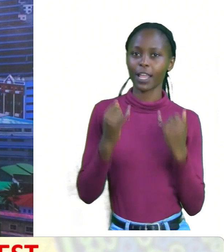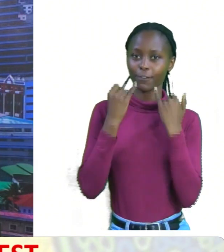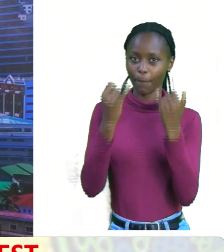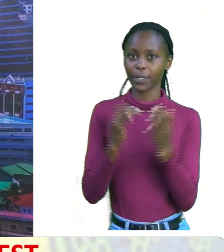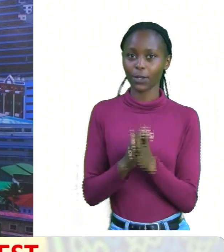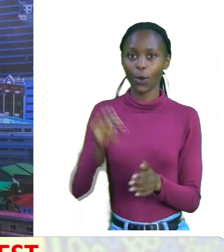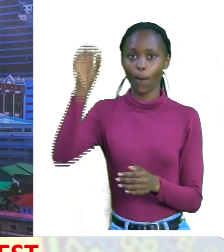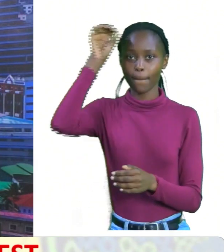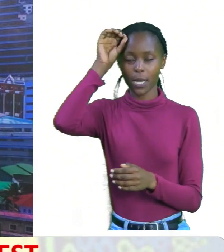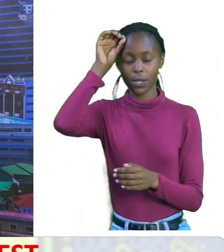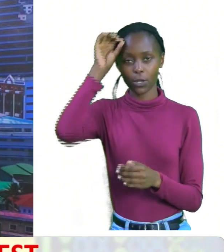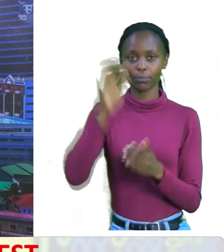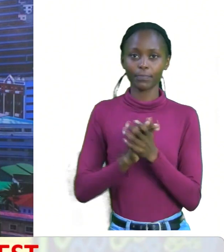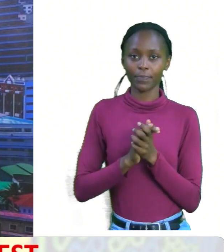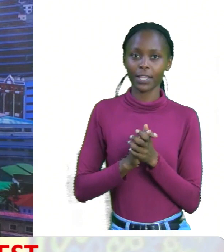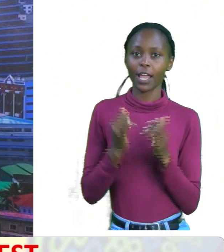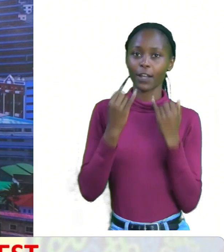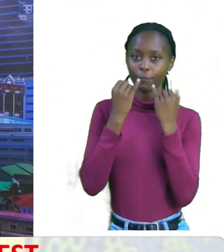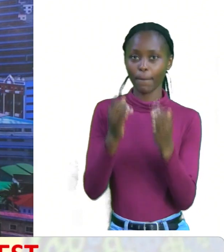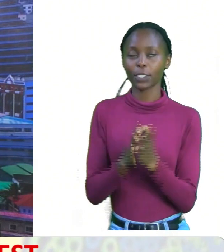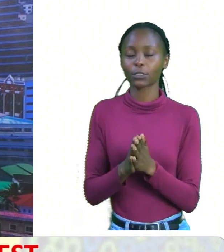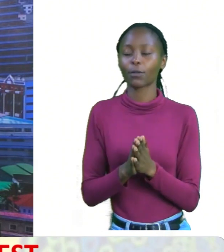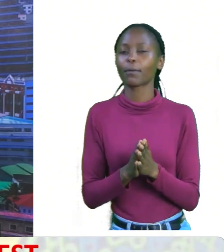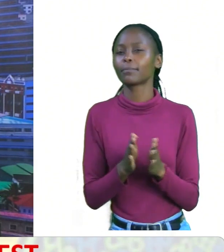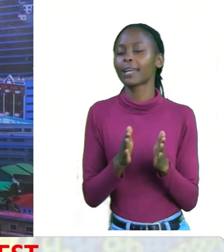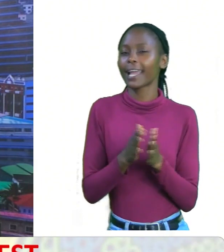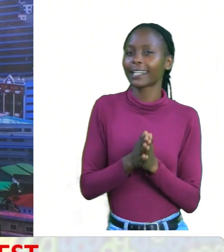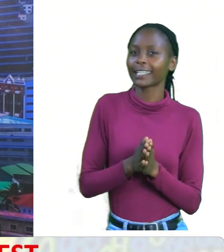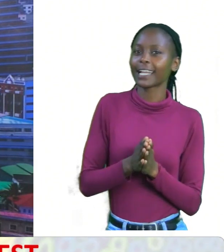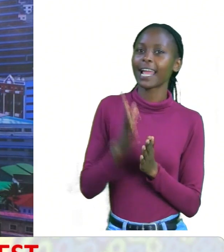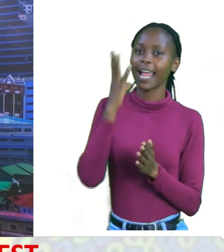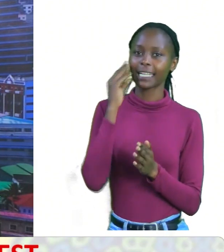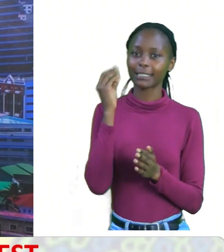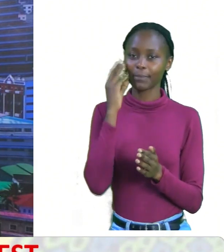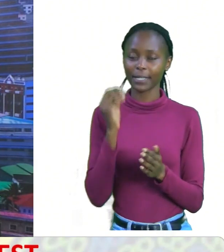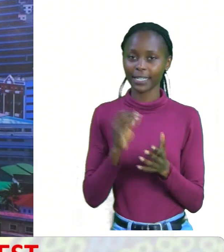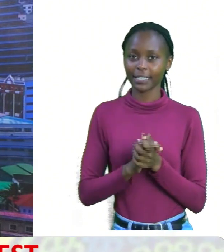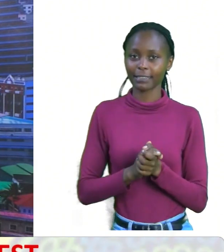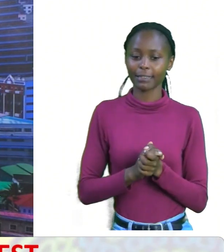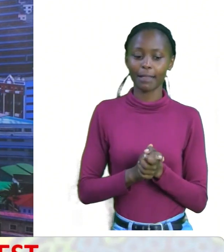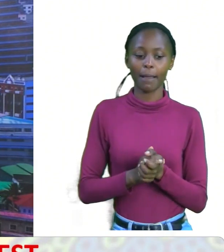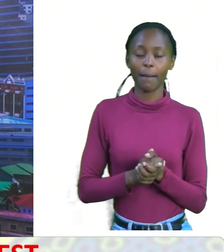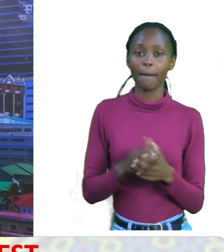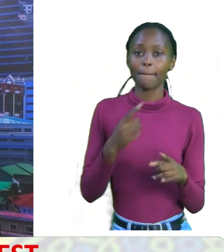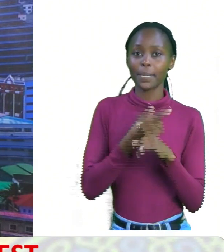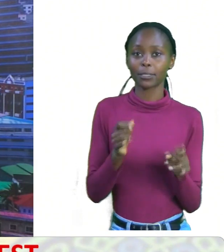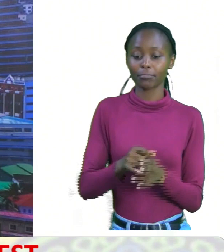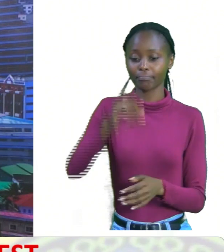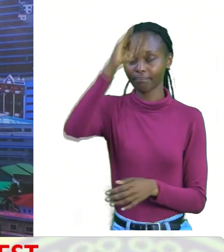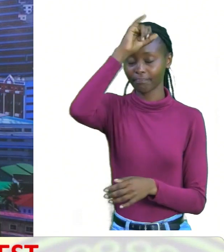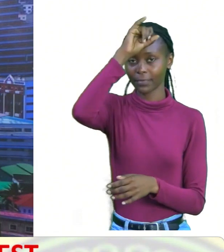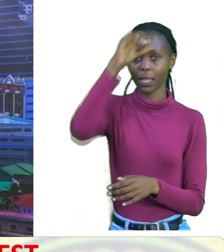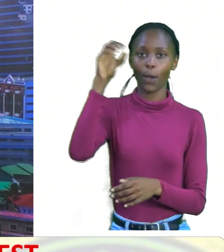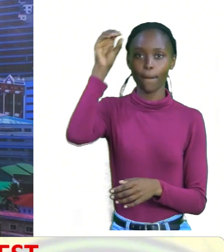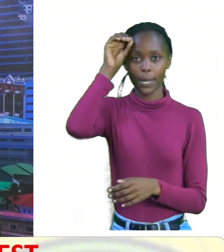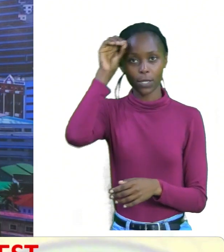plus experience. Ignorance is an opinion lacking information, and stupidity is an opinion that ignores